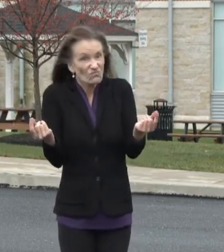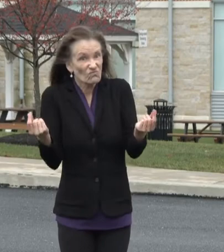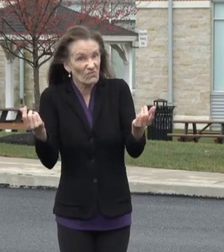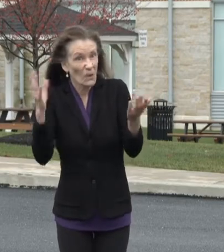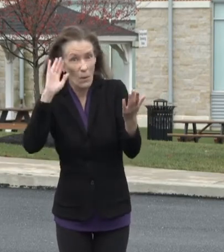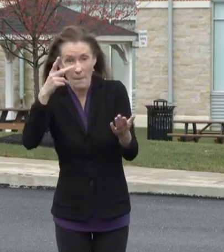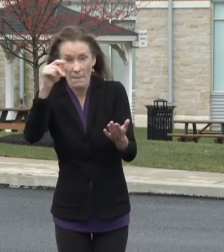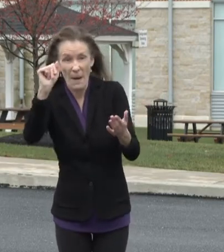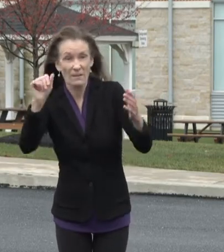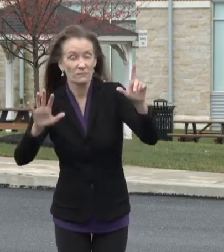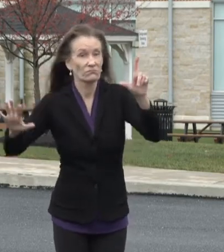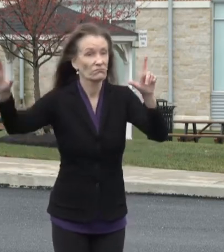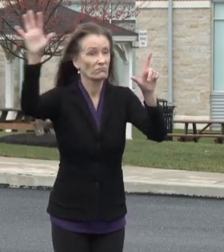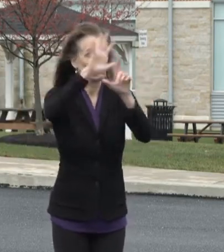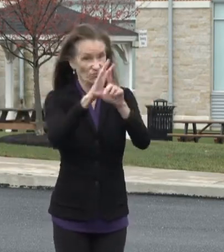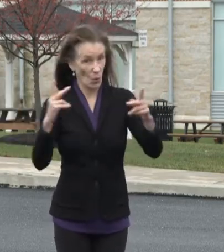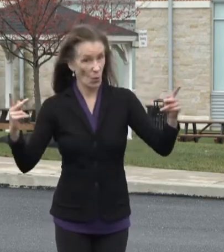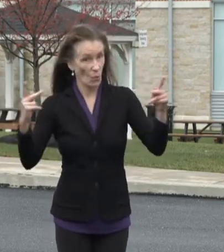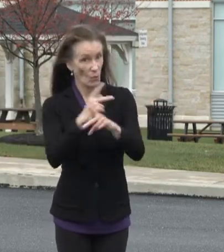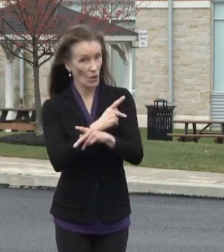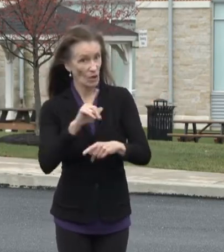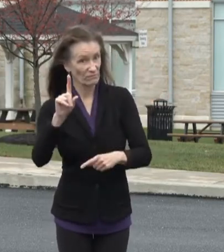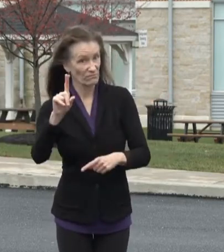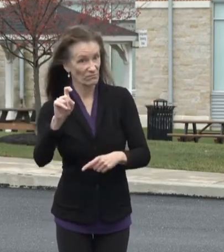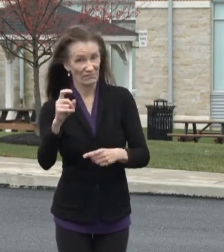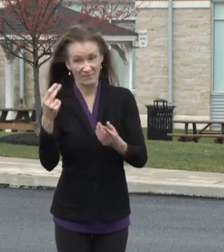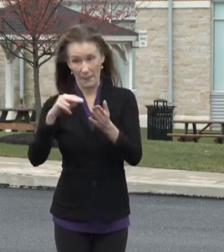worse? So I want to,